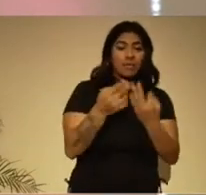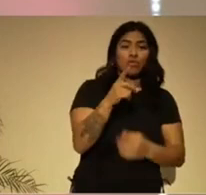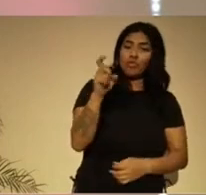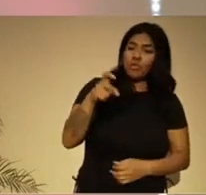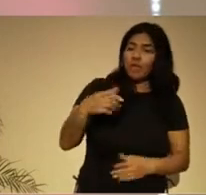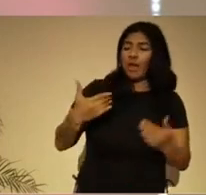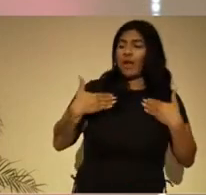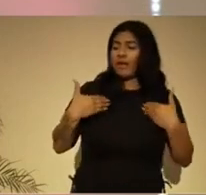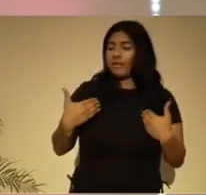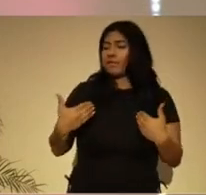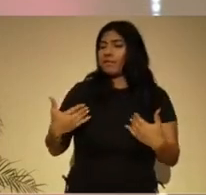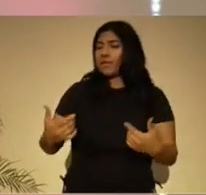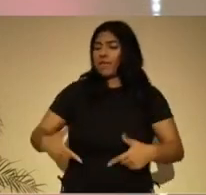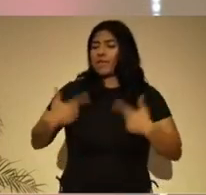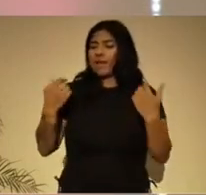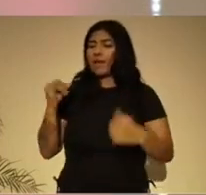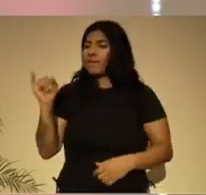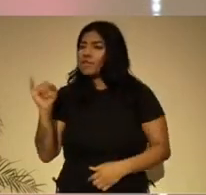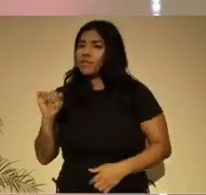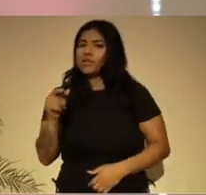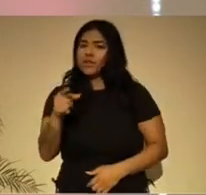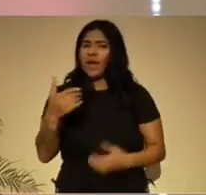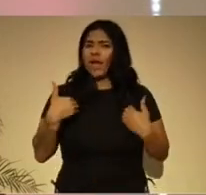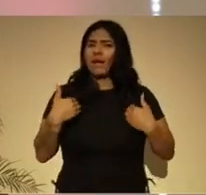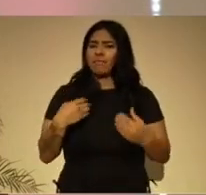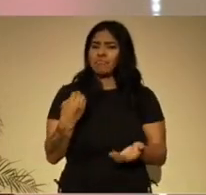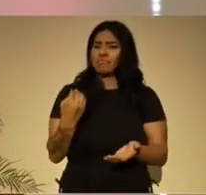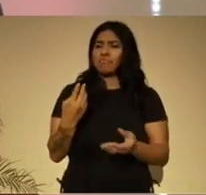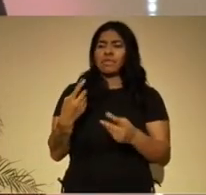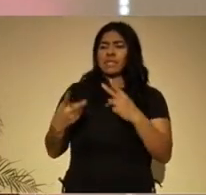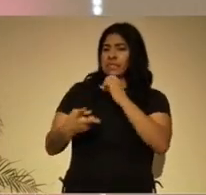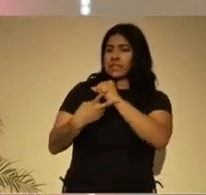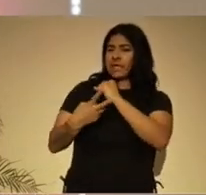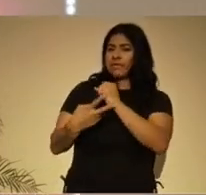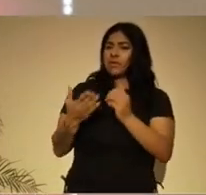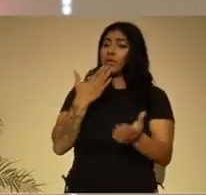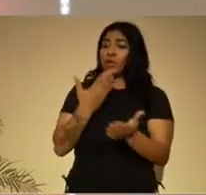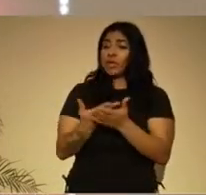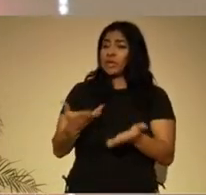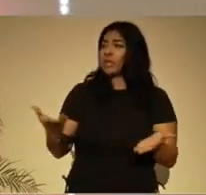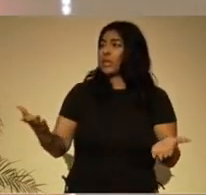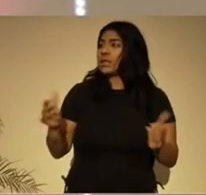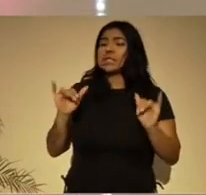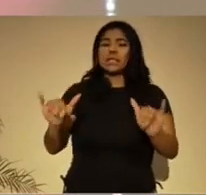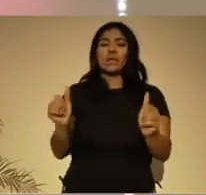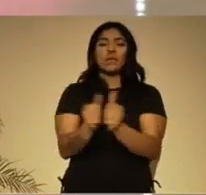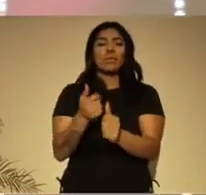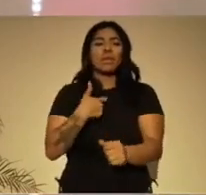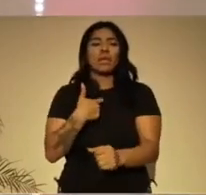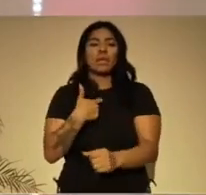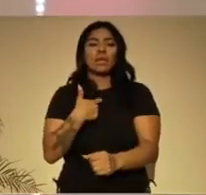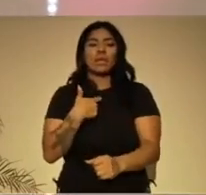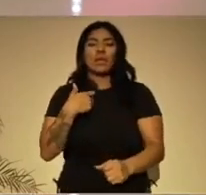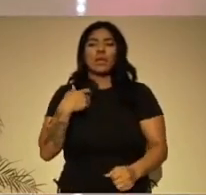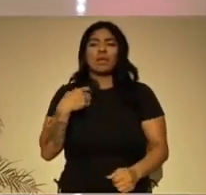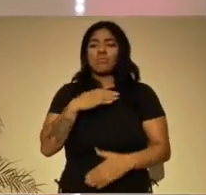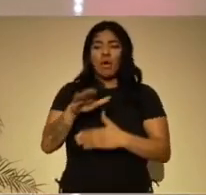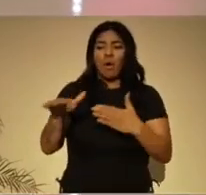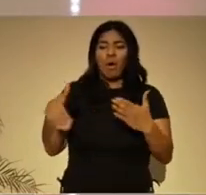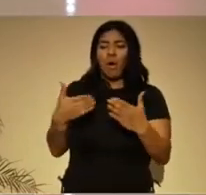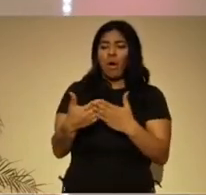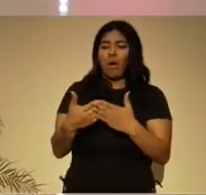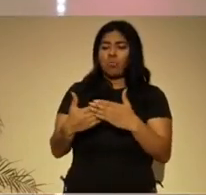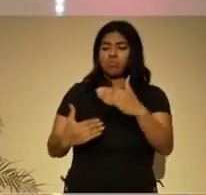family, you should have savings. You should have investments. All good things, yes. Stay with me. The reality of it is all of us max